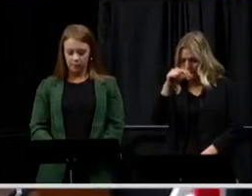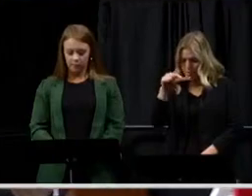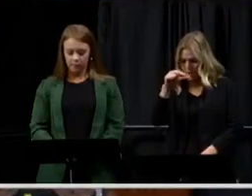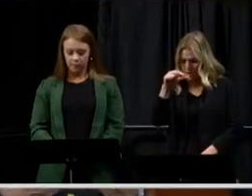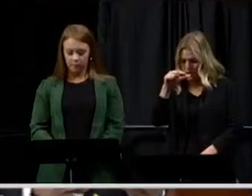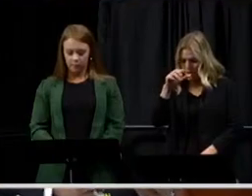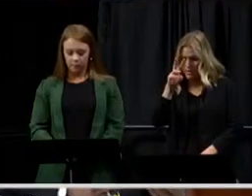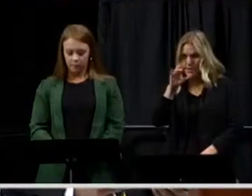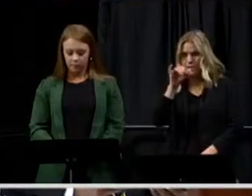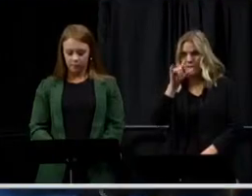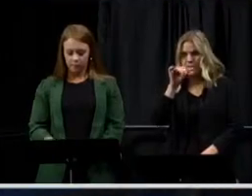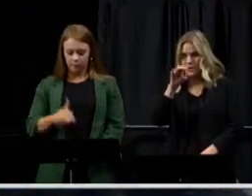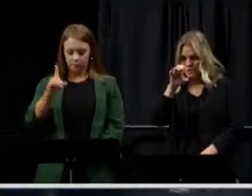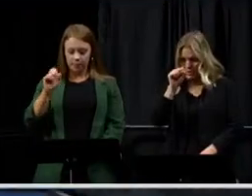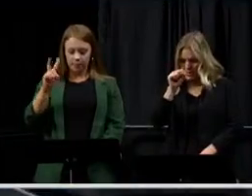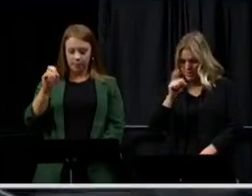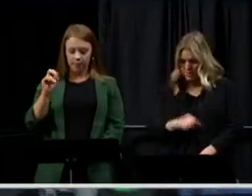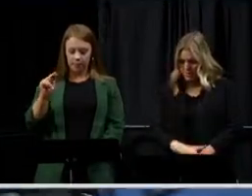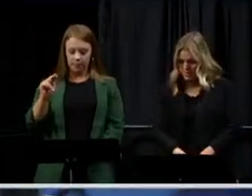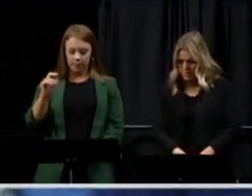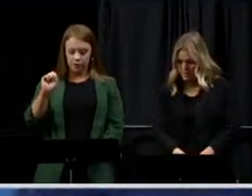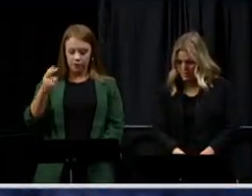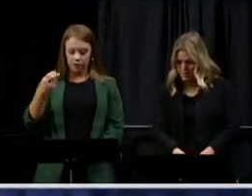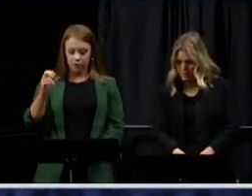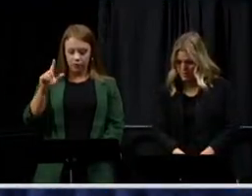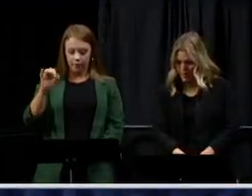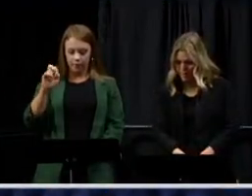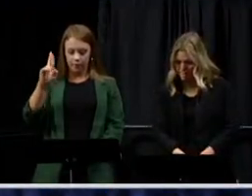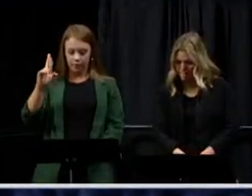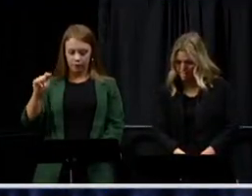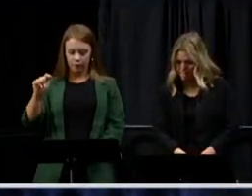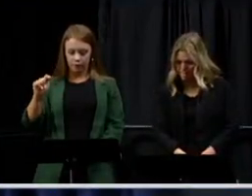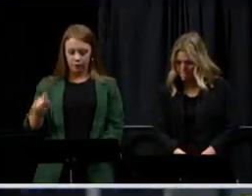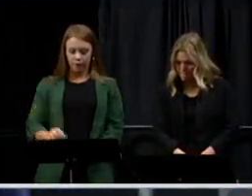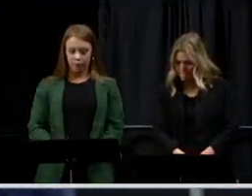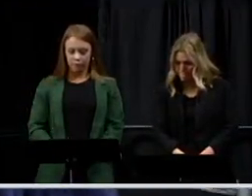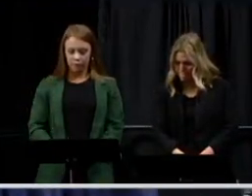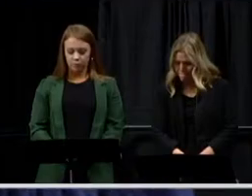Williams. Devin Lamar Schufert.